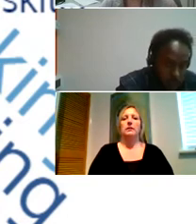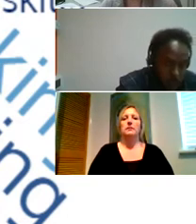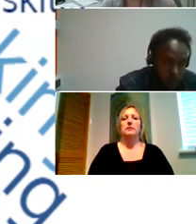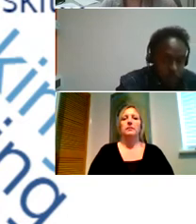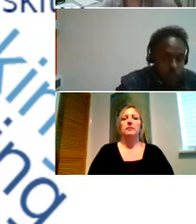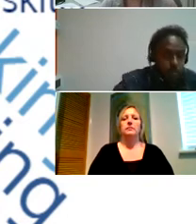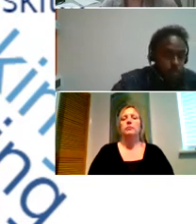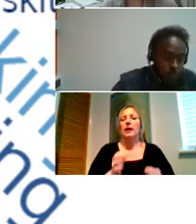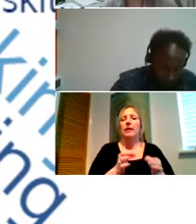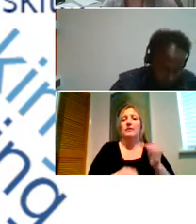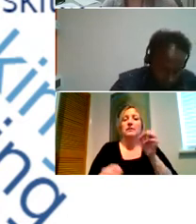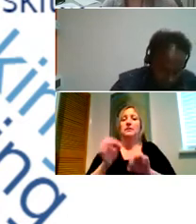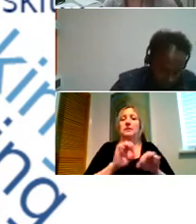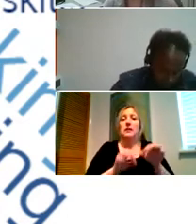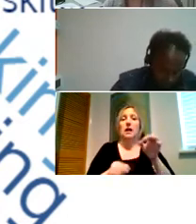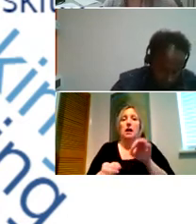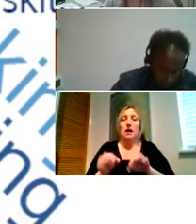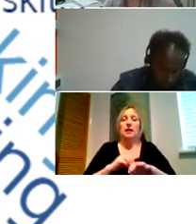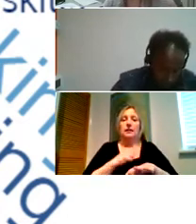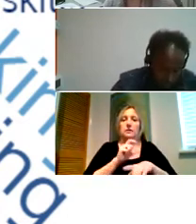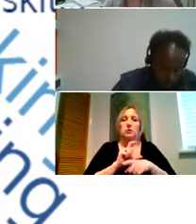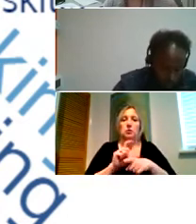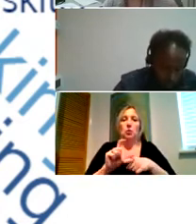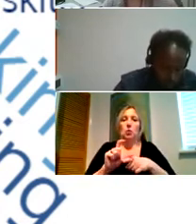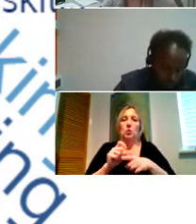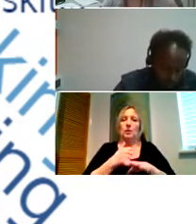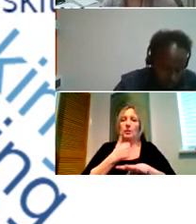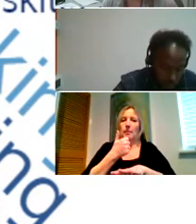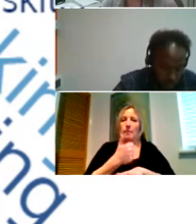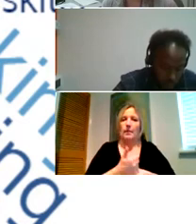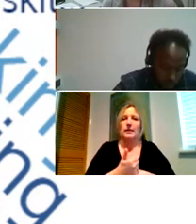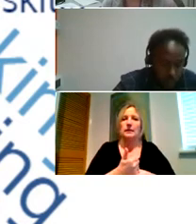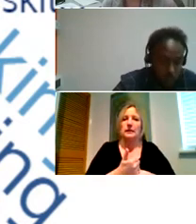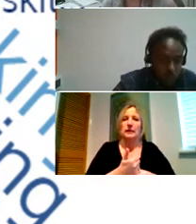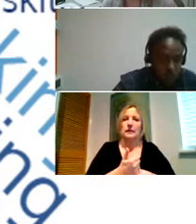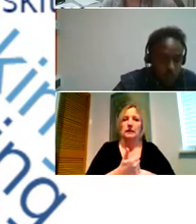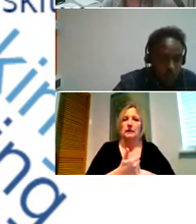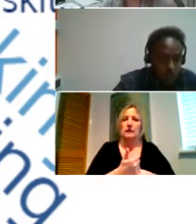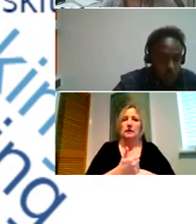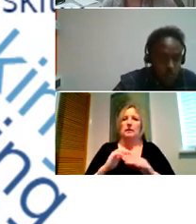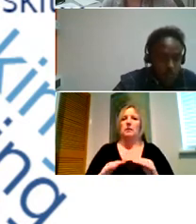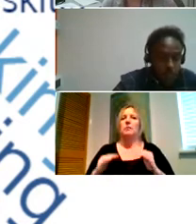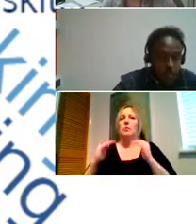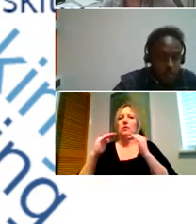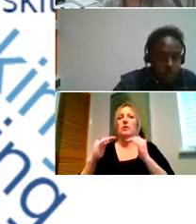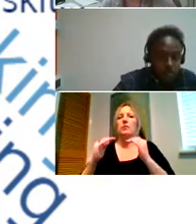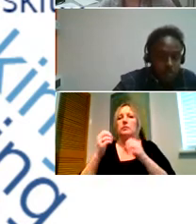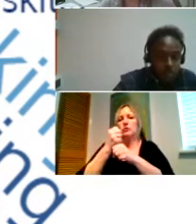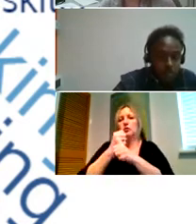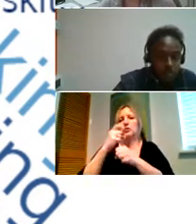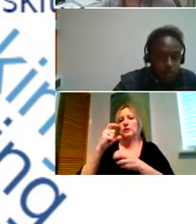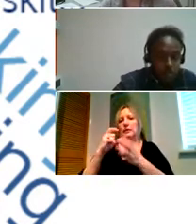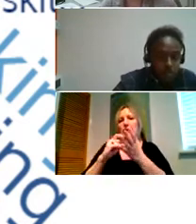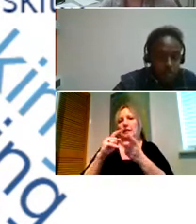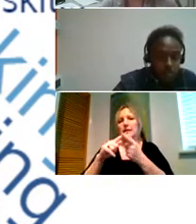course at entry level, which leads to GCSE science package or to